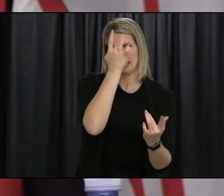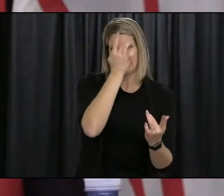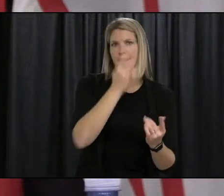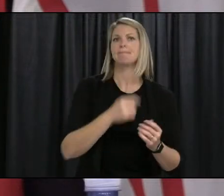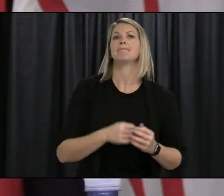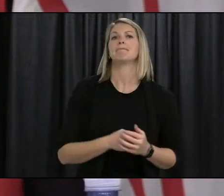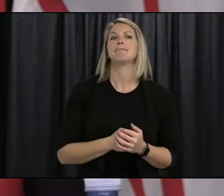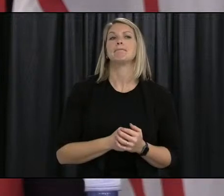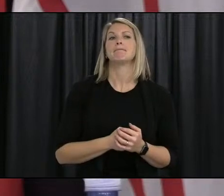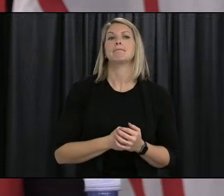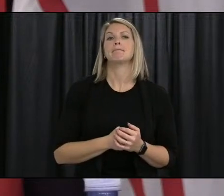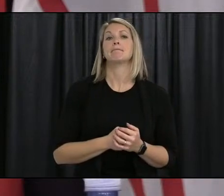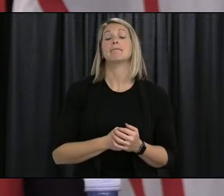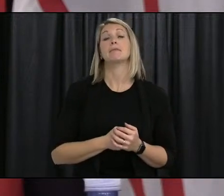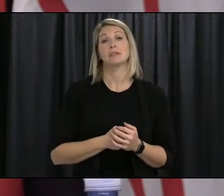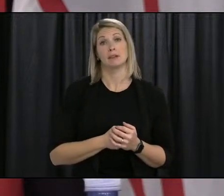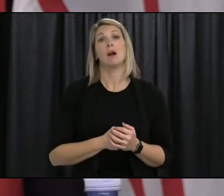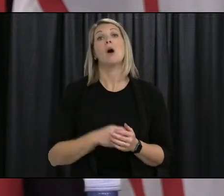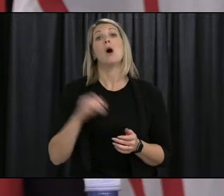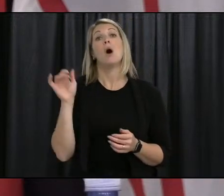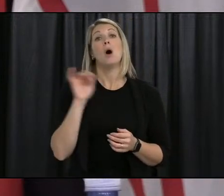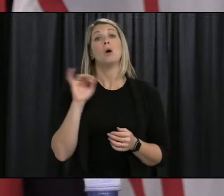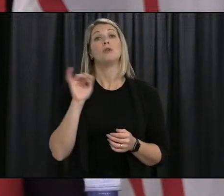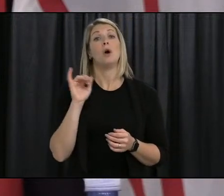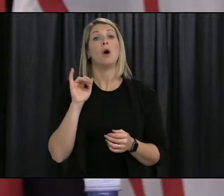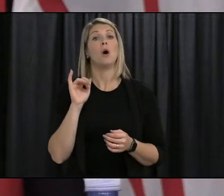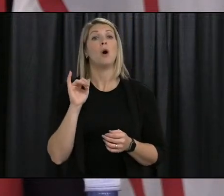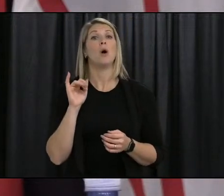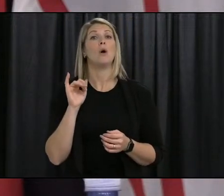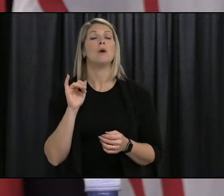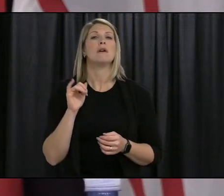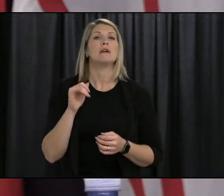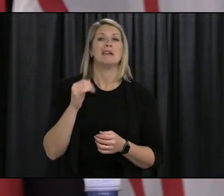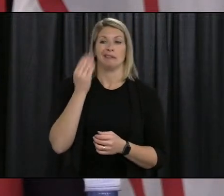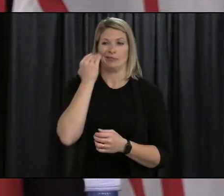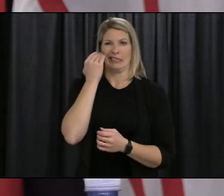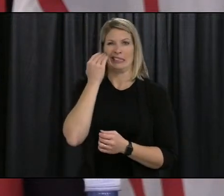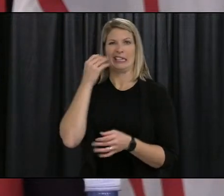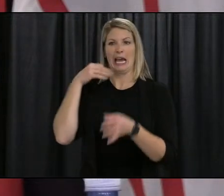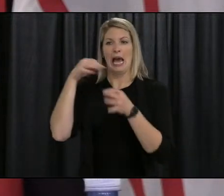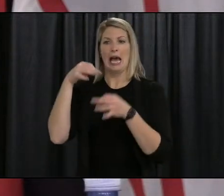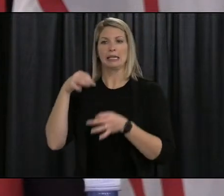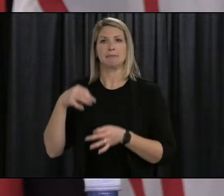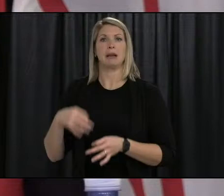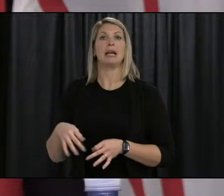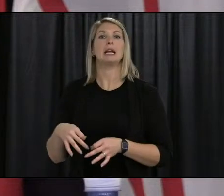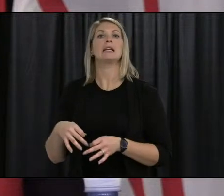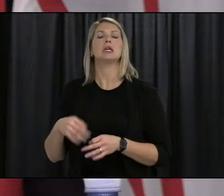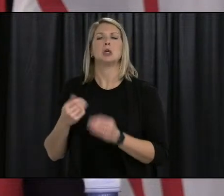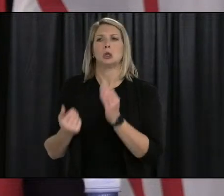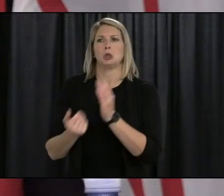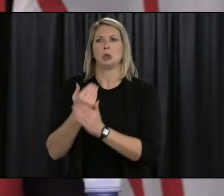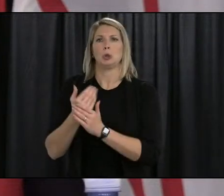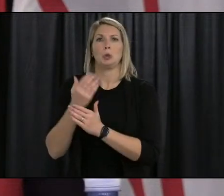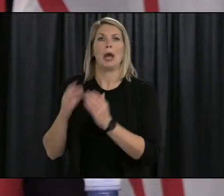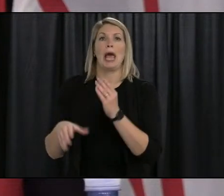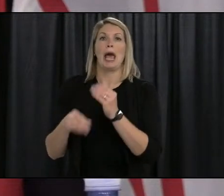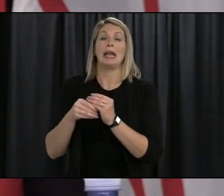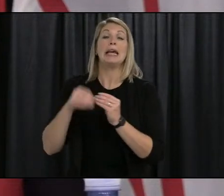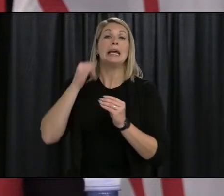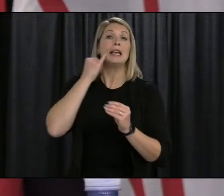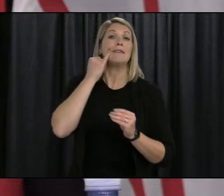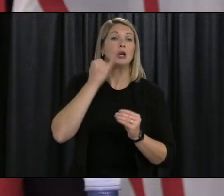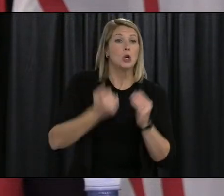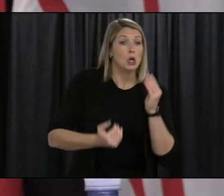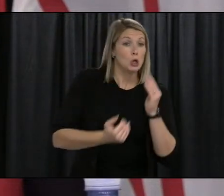as a reminder again about the change that Dr. Fitzgerald mentioned about symptoms. So if you have either a fever or a new